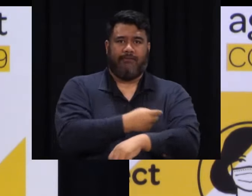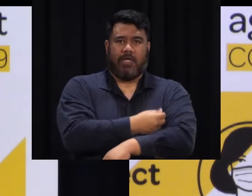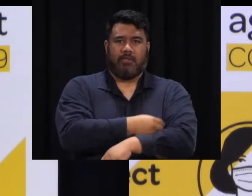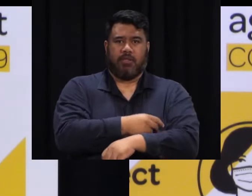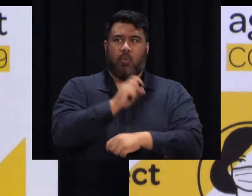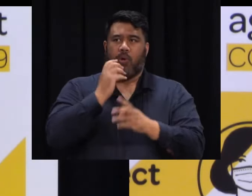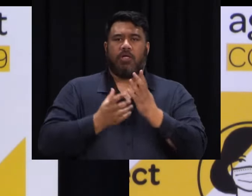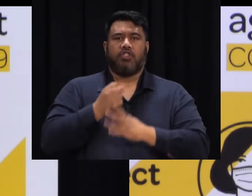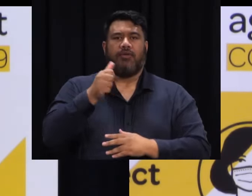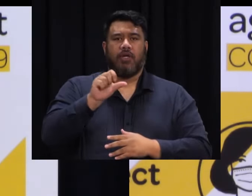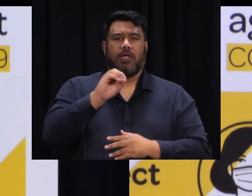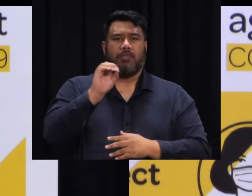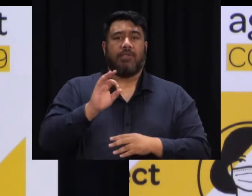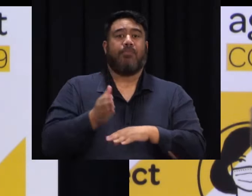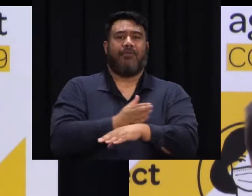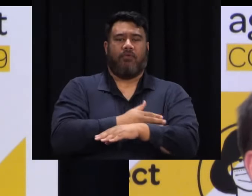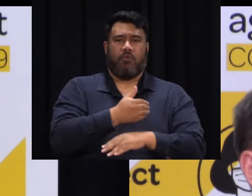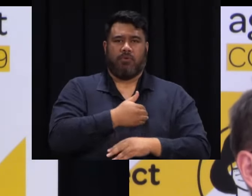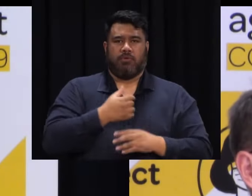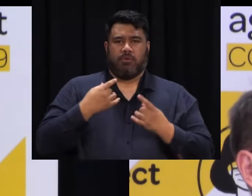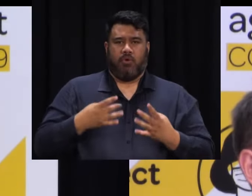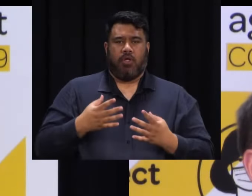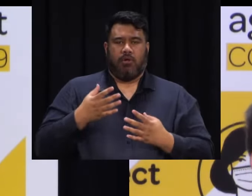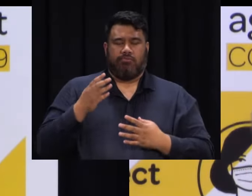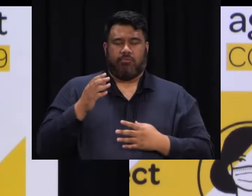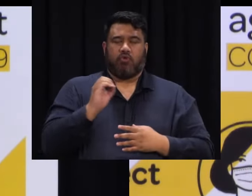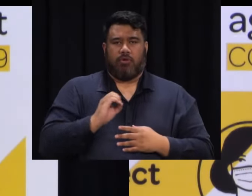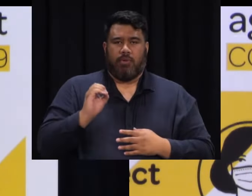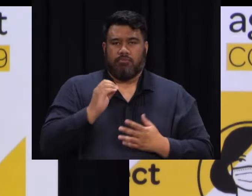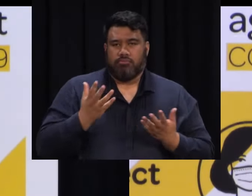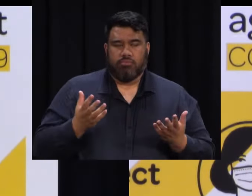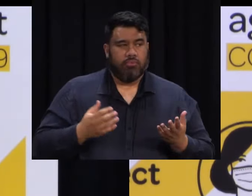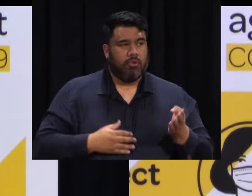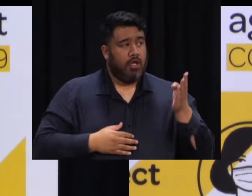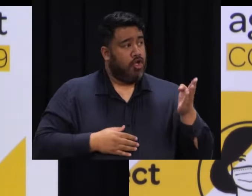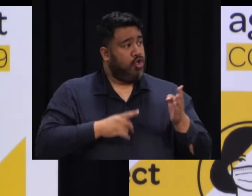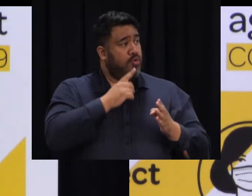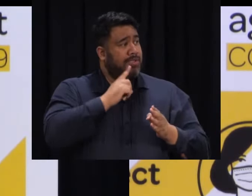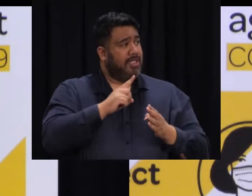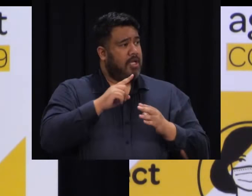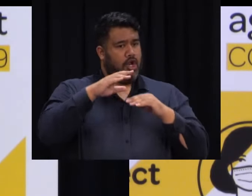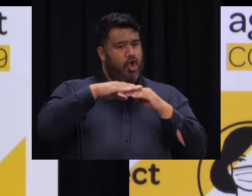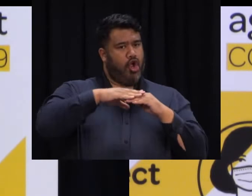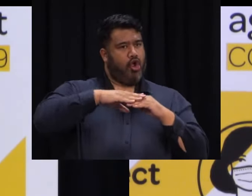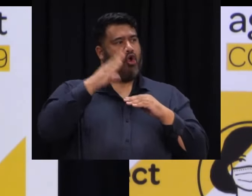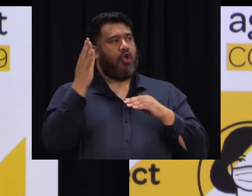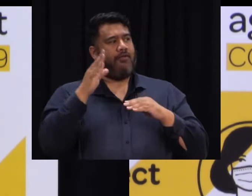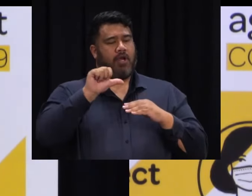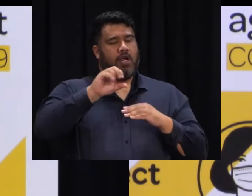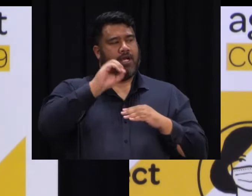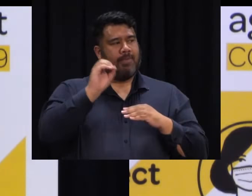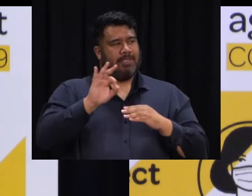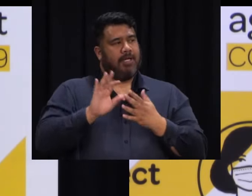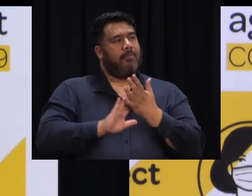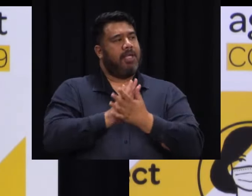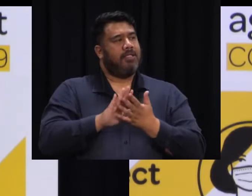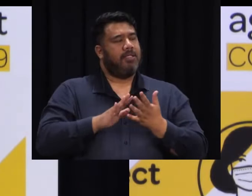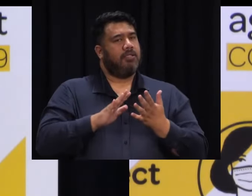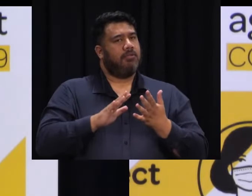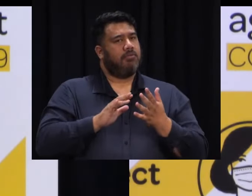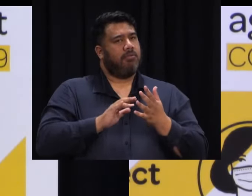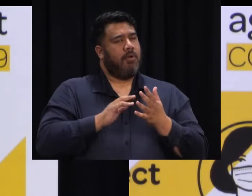an increasing number of opportunities for people to get vaccinated. When you say over 90% is the sort of range you need to be freer of restrictions,